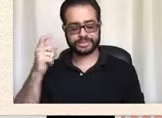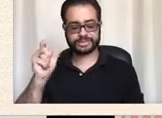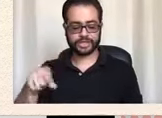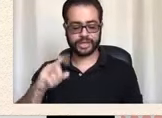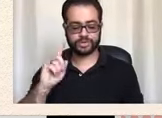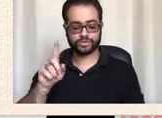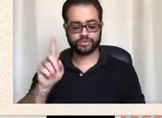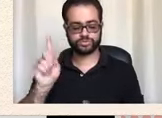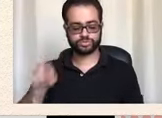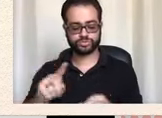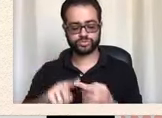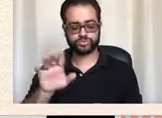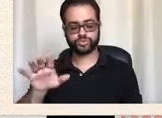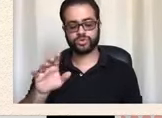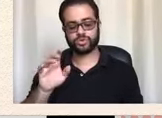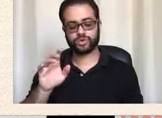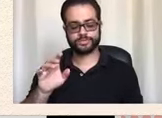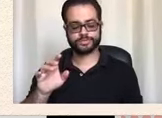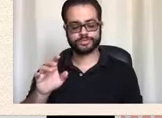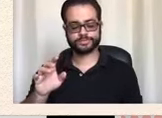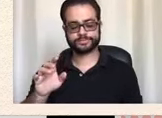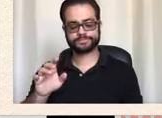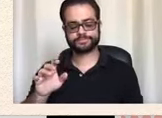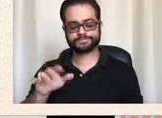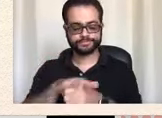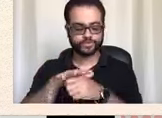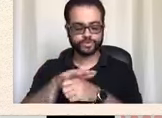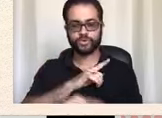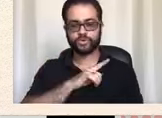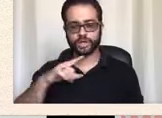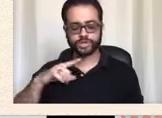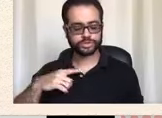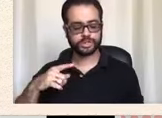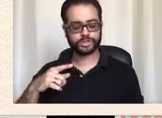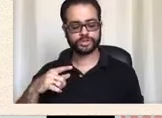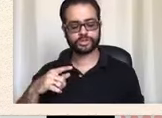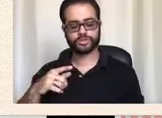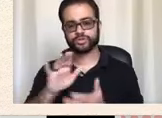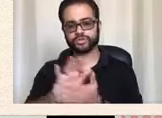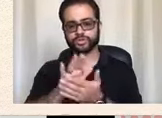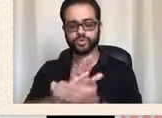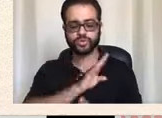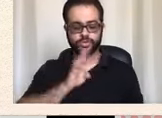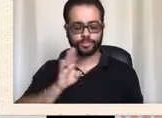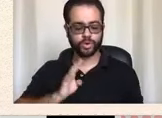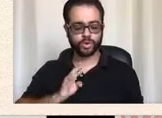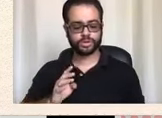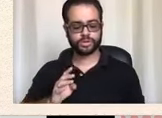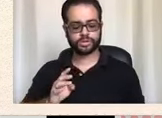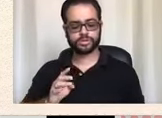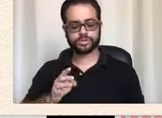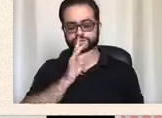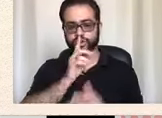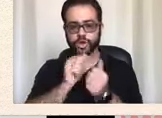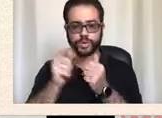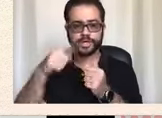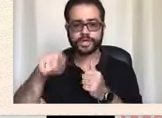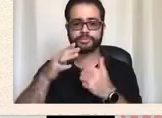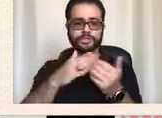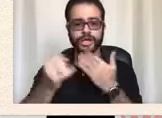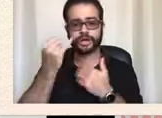local area, your school board members, your county commission, and be able to talk to them, whether it's in person, on the phone, through a